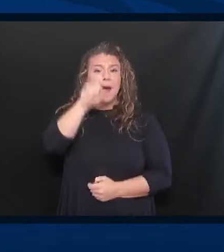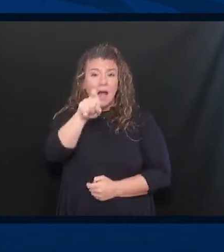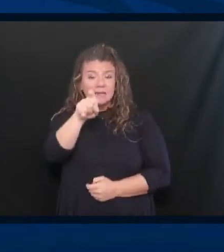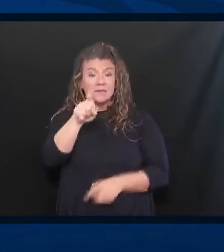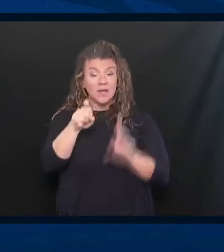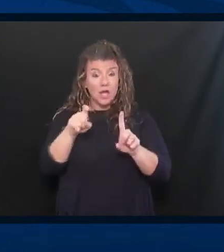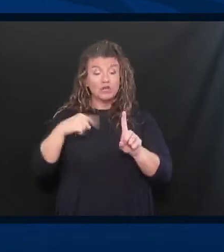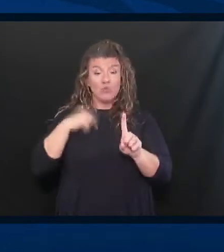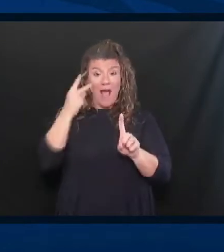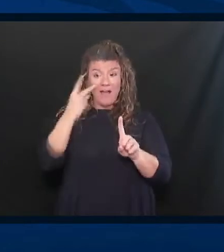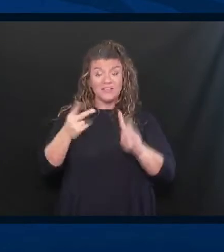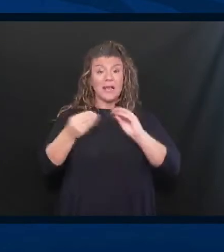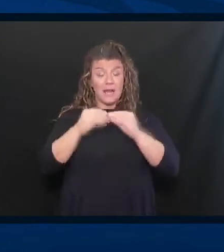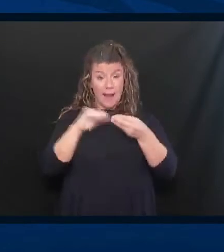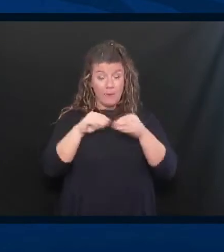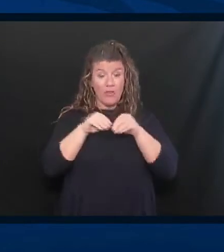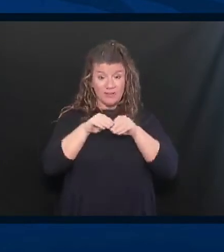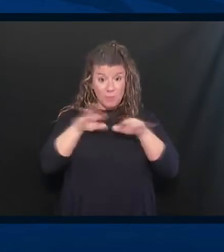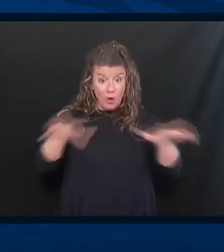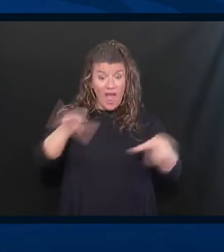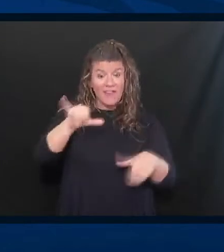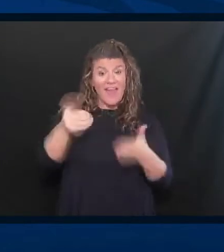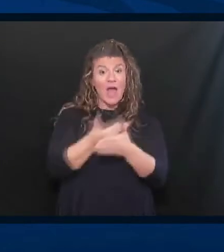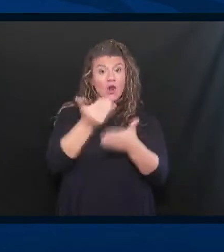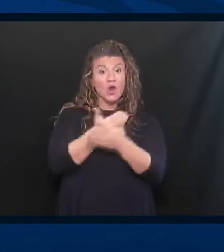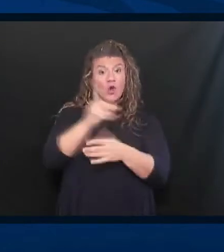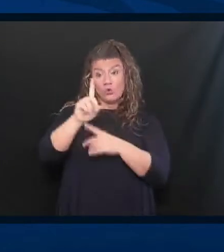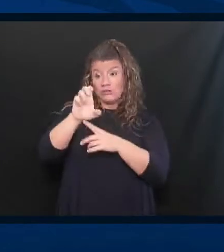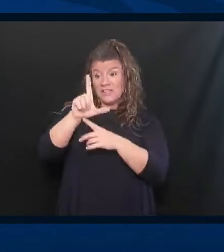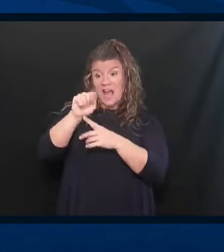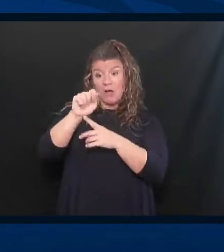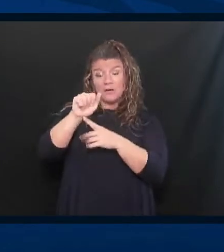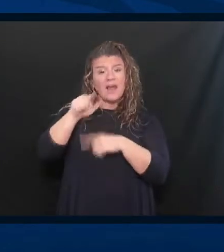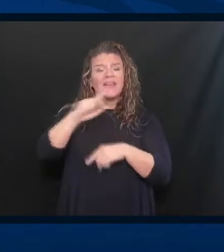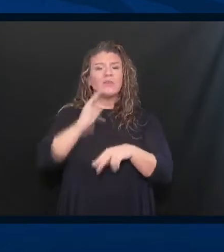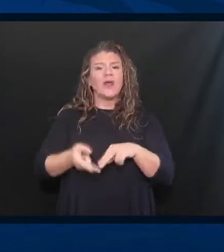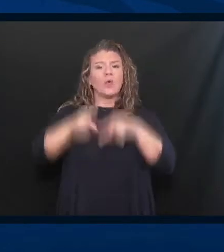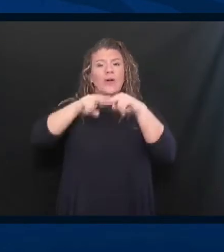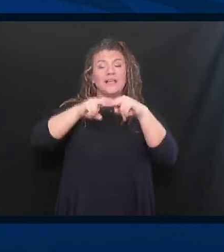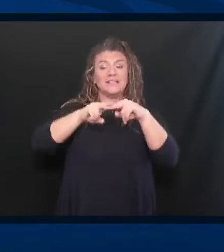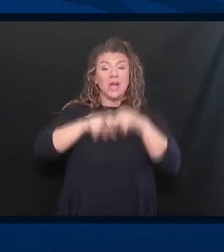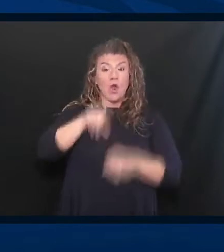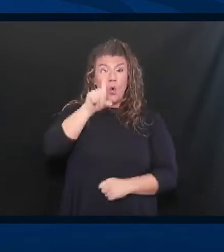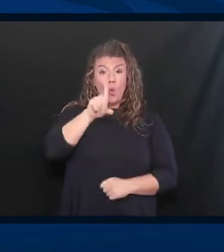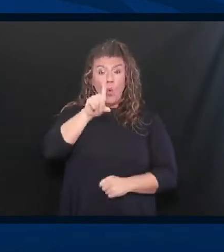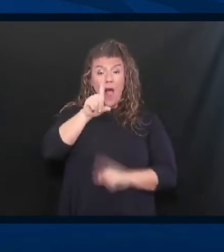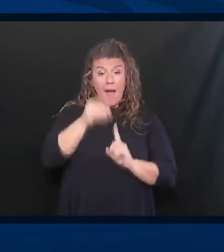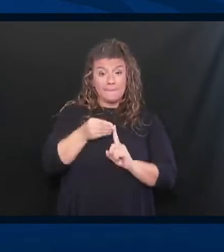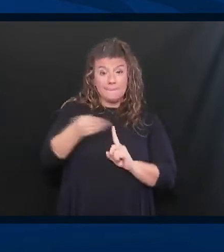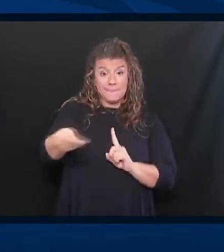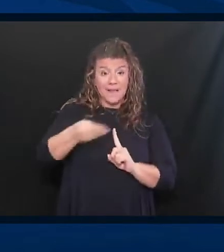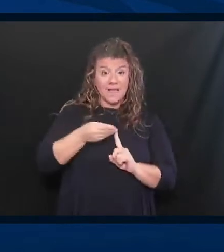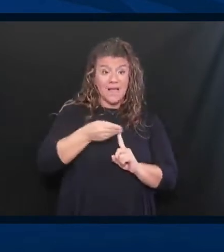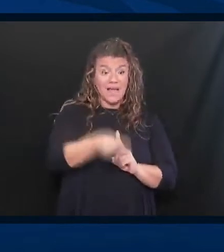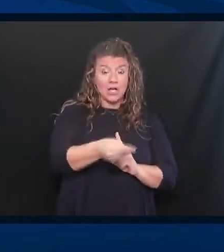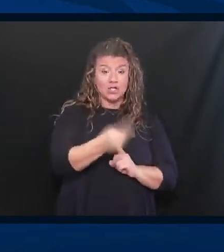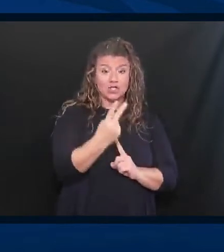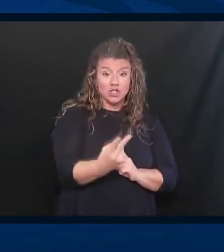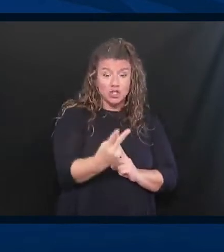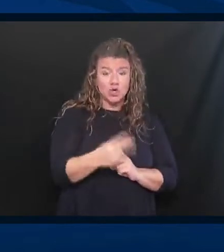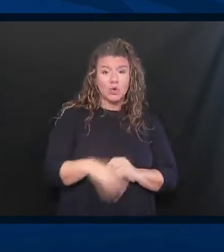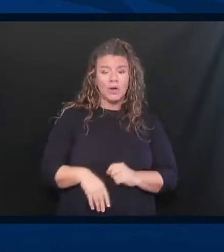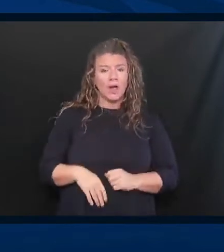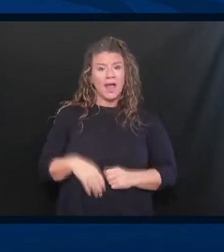of the variant has increased from maybe one person giving it to two to one giving it to as many